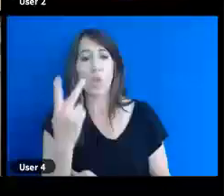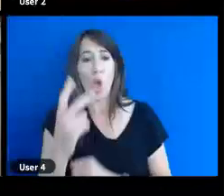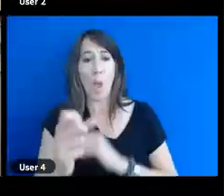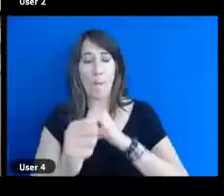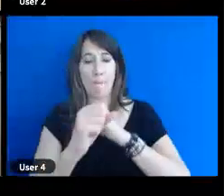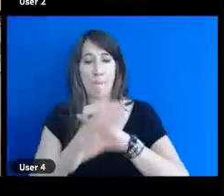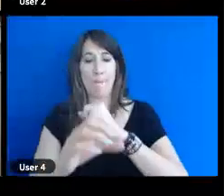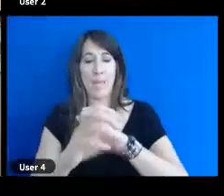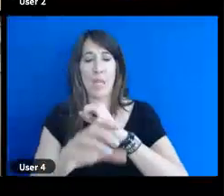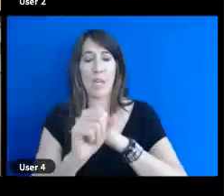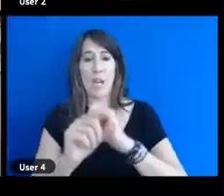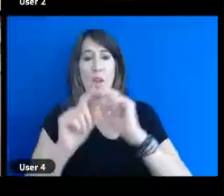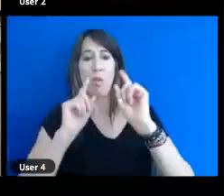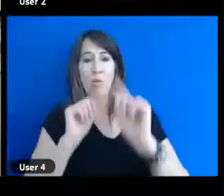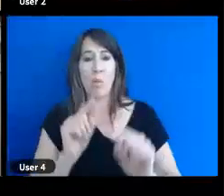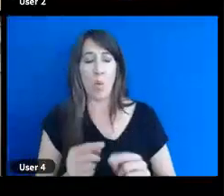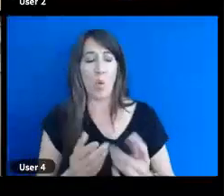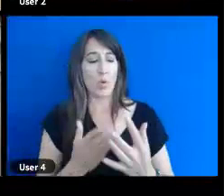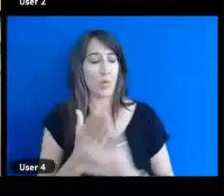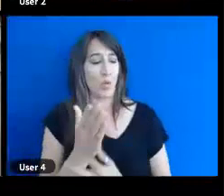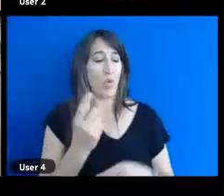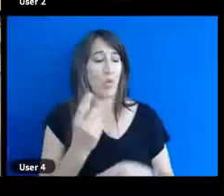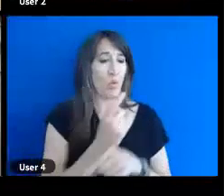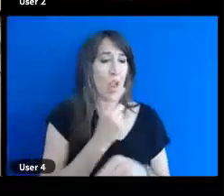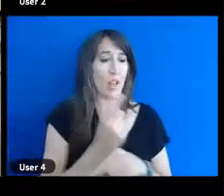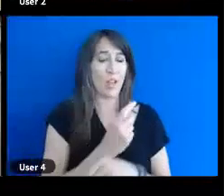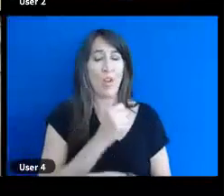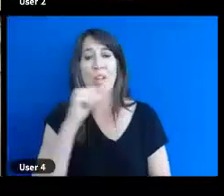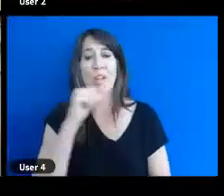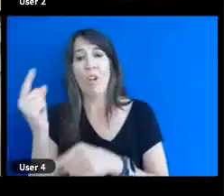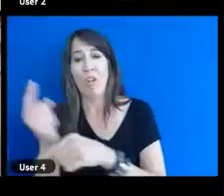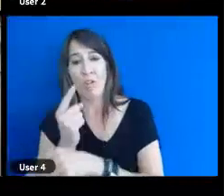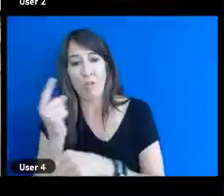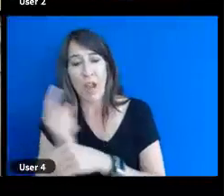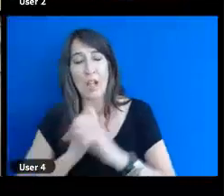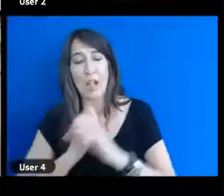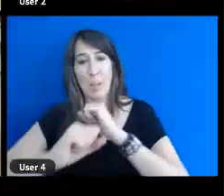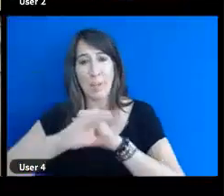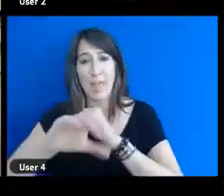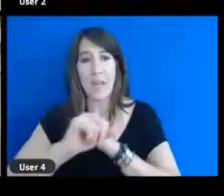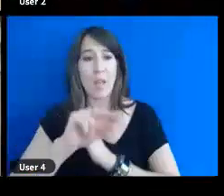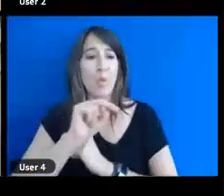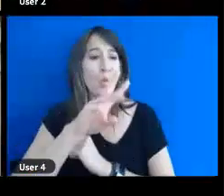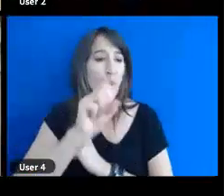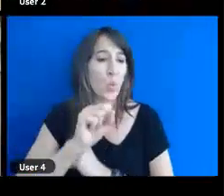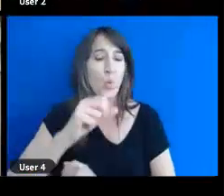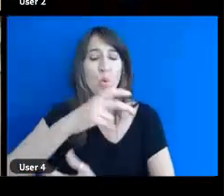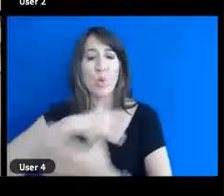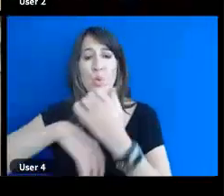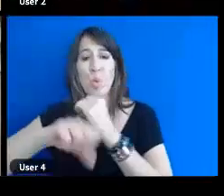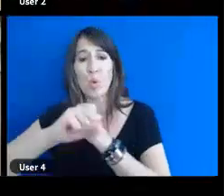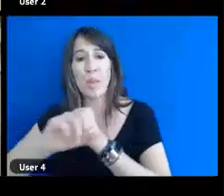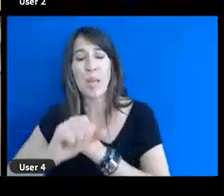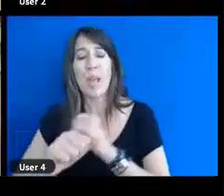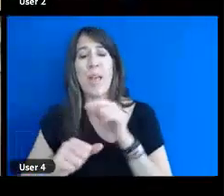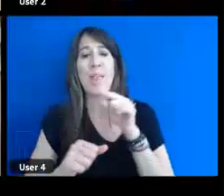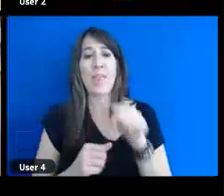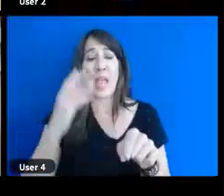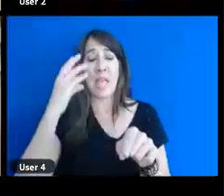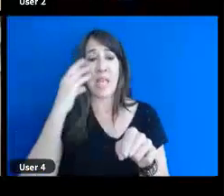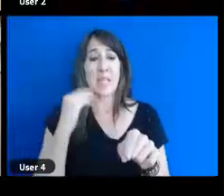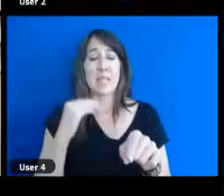showed that those who were exposed to media reports of the bombing through both traditional and non-traditional media, so social